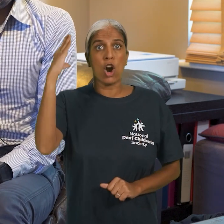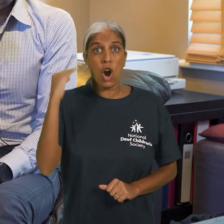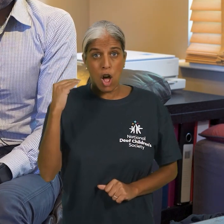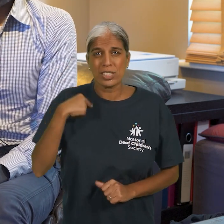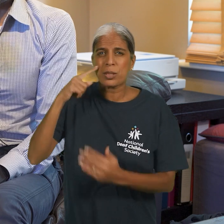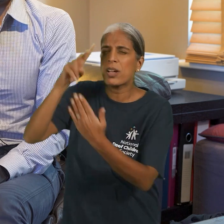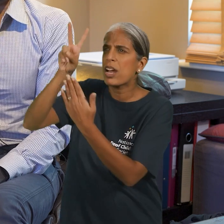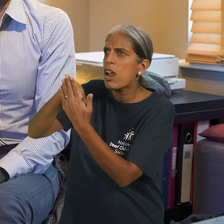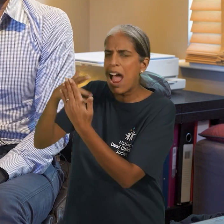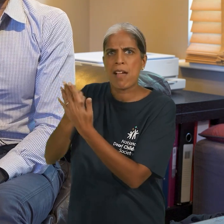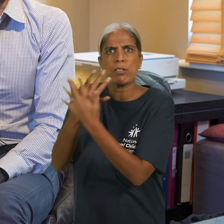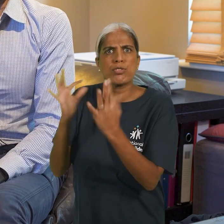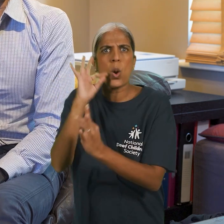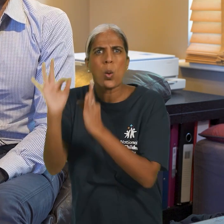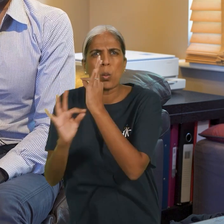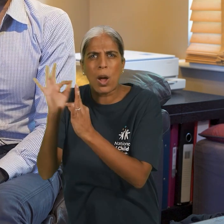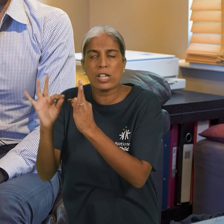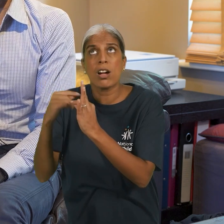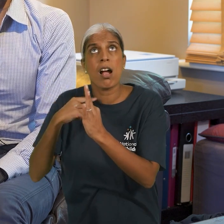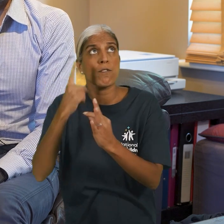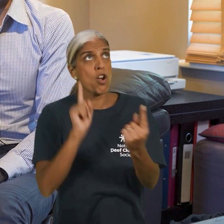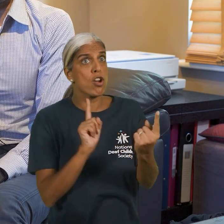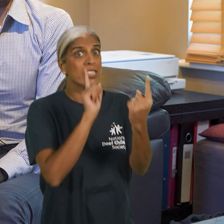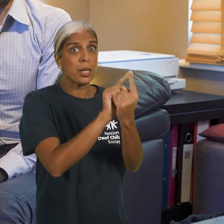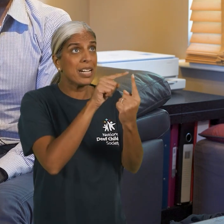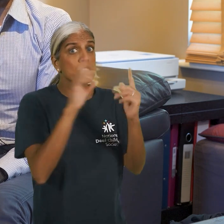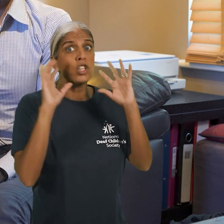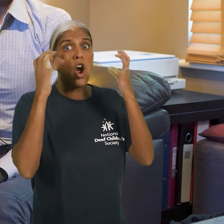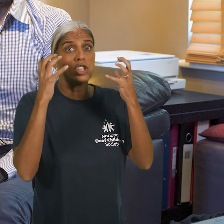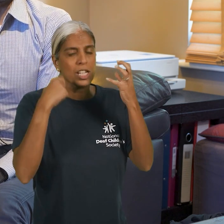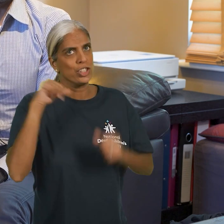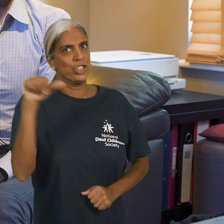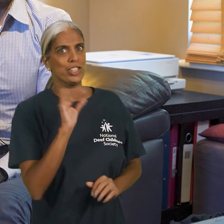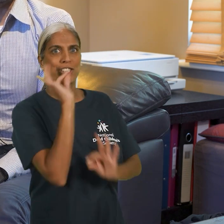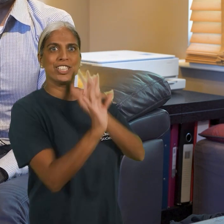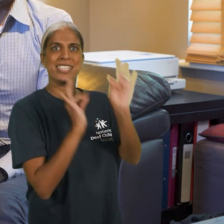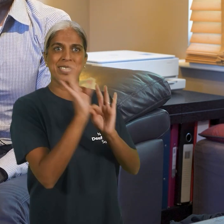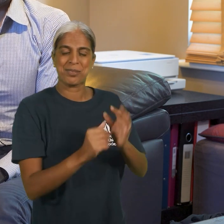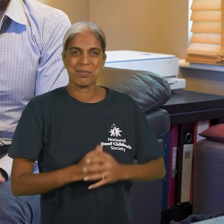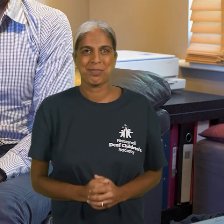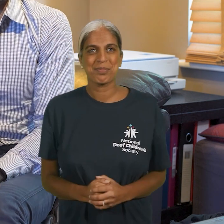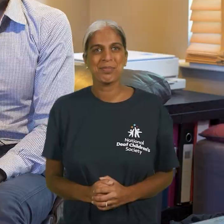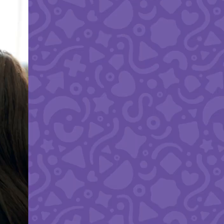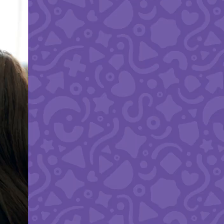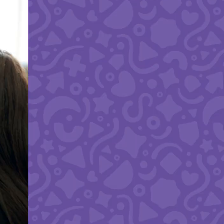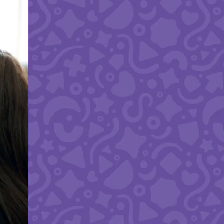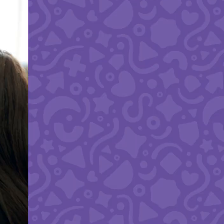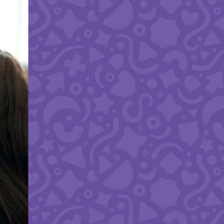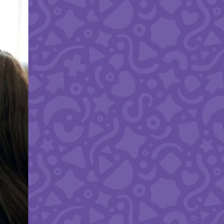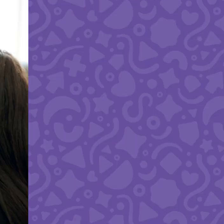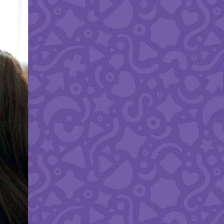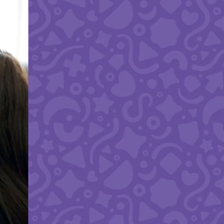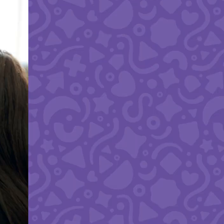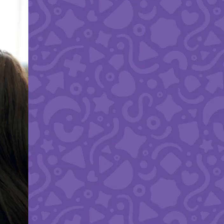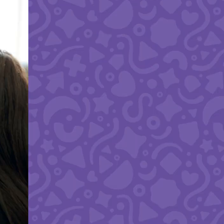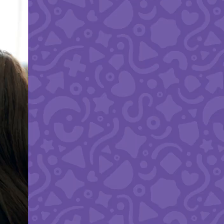had a set of questions that you should ask, or you should be prepared to ask the audiologist during your first meeting with them.